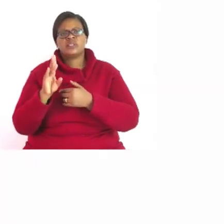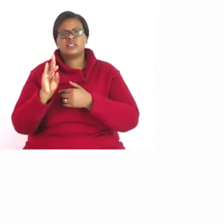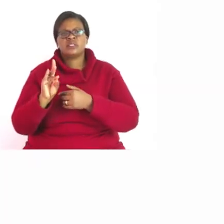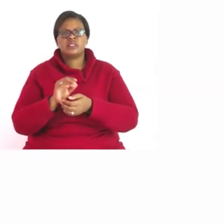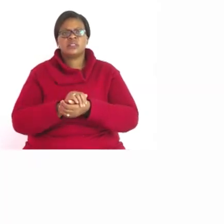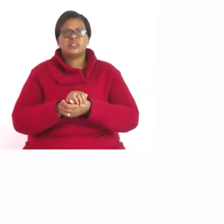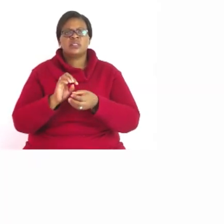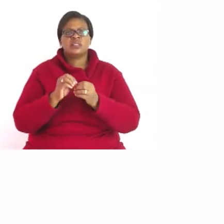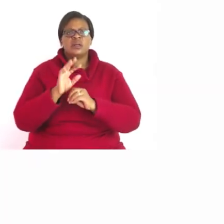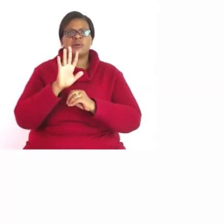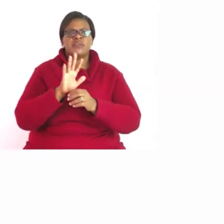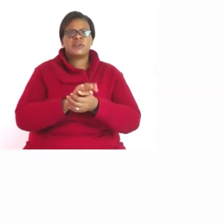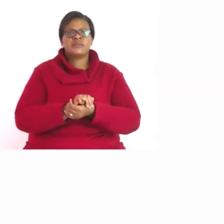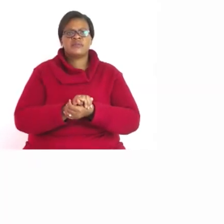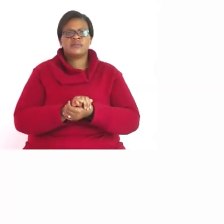Number 5,